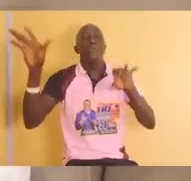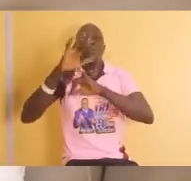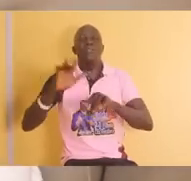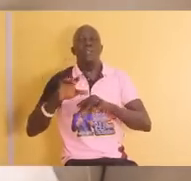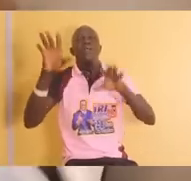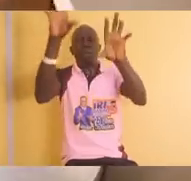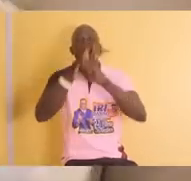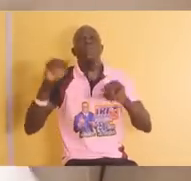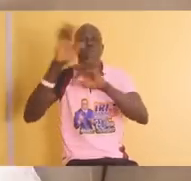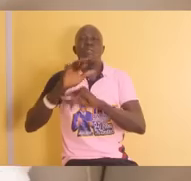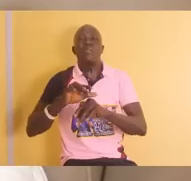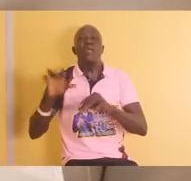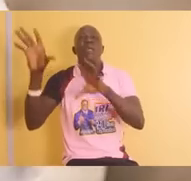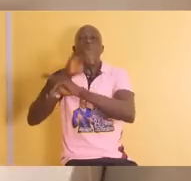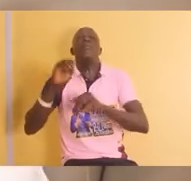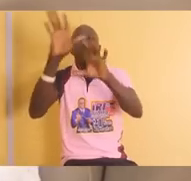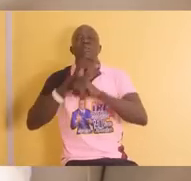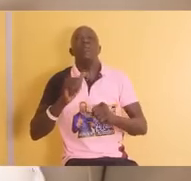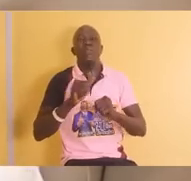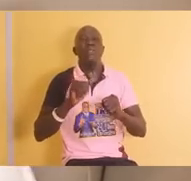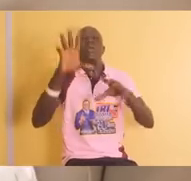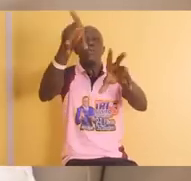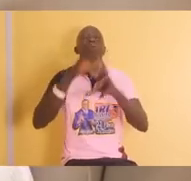anu gba. Amen. O ti ra anu gba. Amen. O ti ra anu gba.